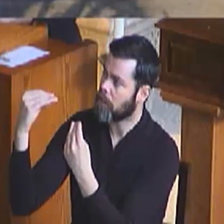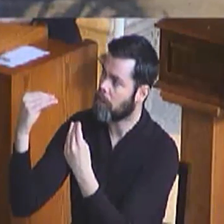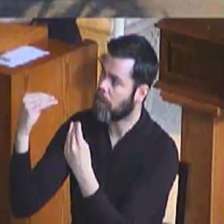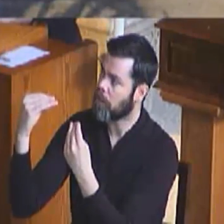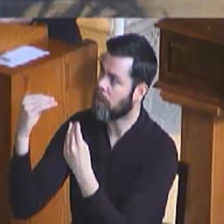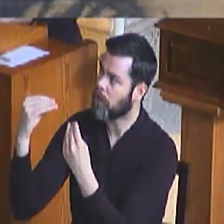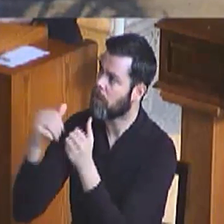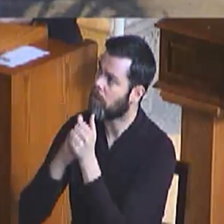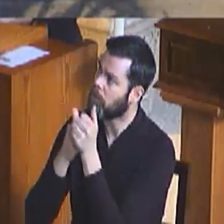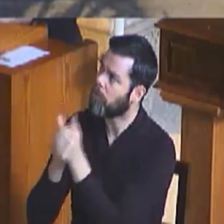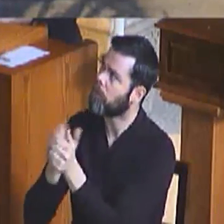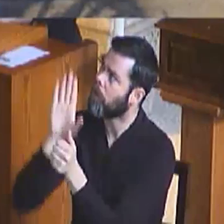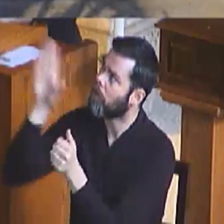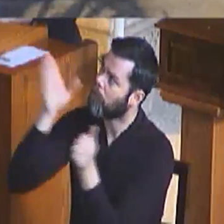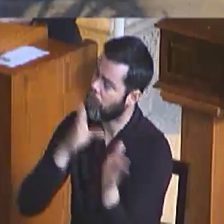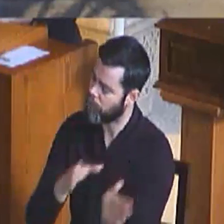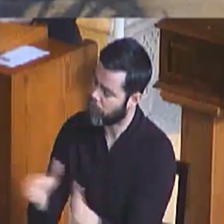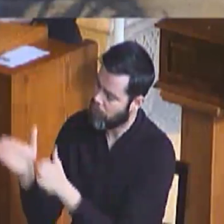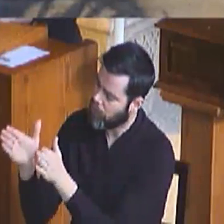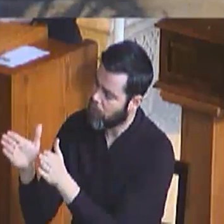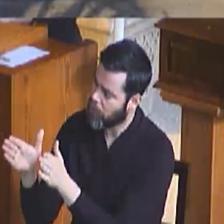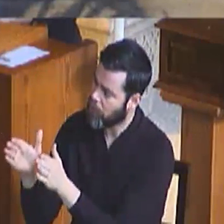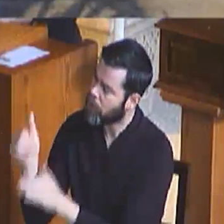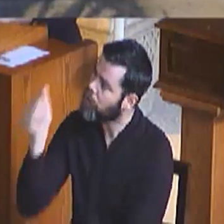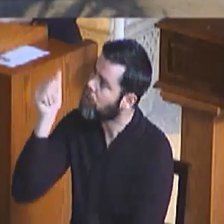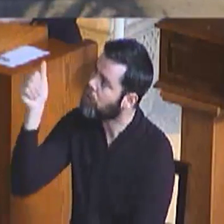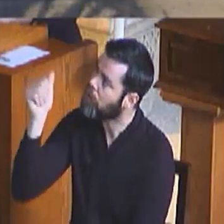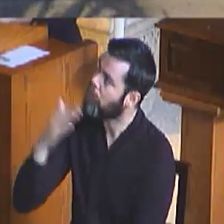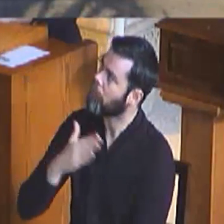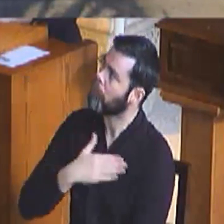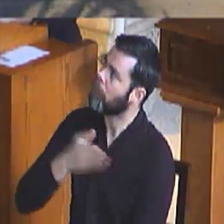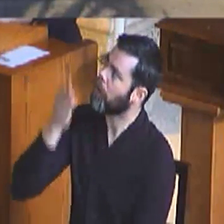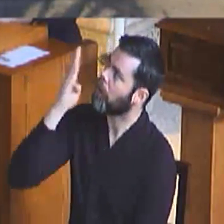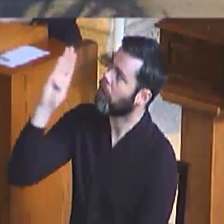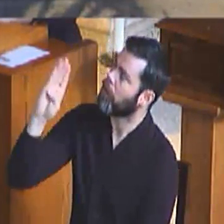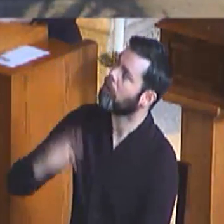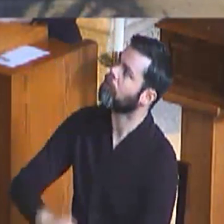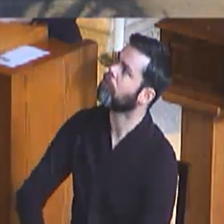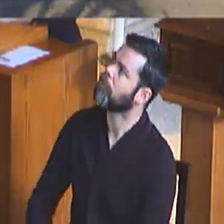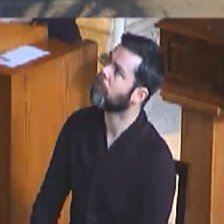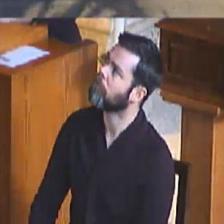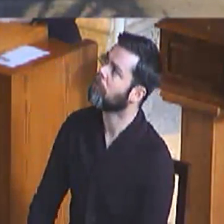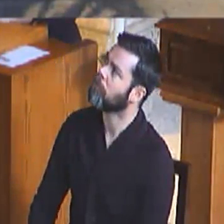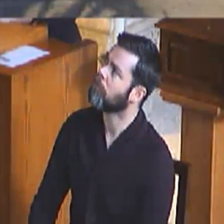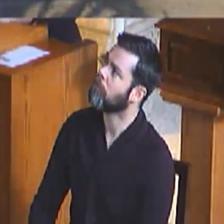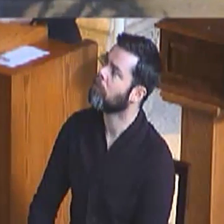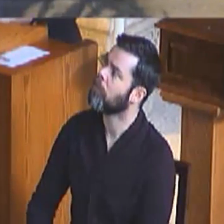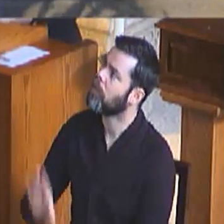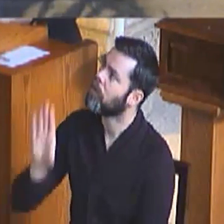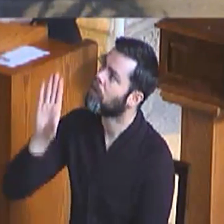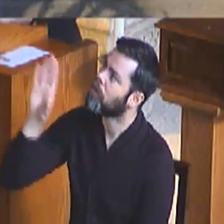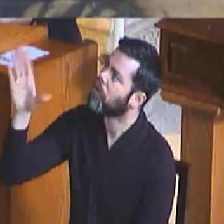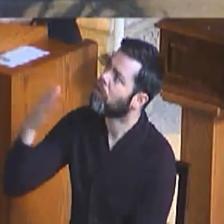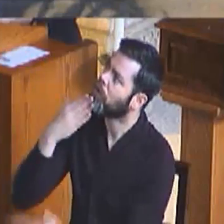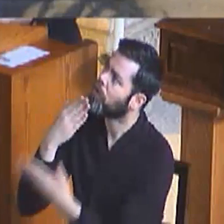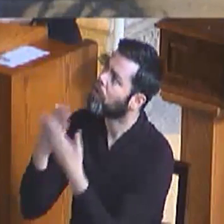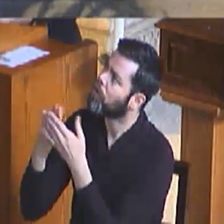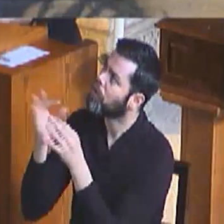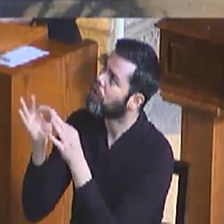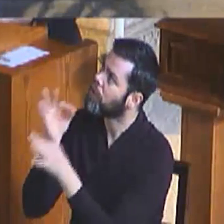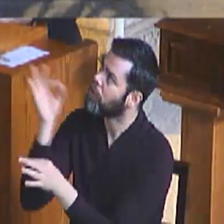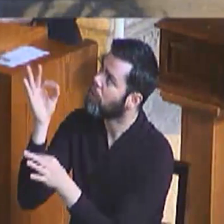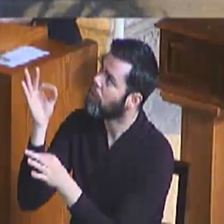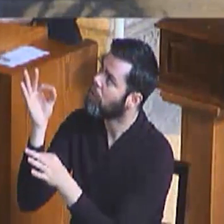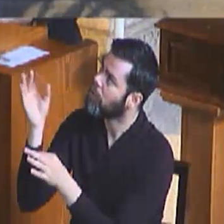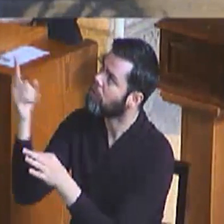will, for you are my God. Let your good spirit lead